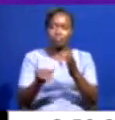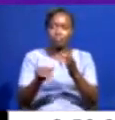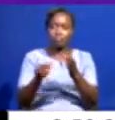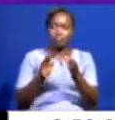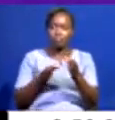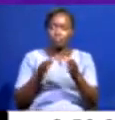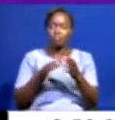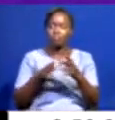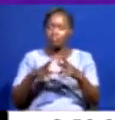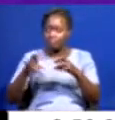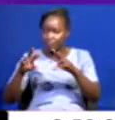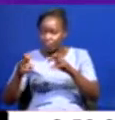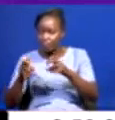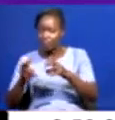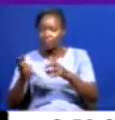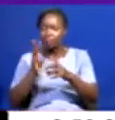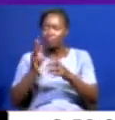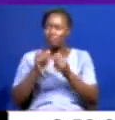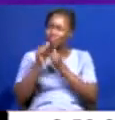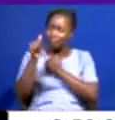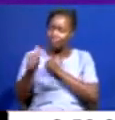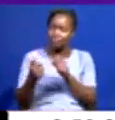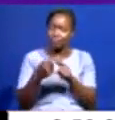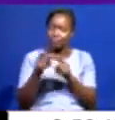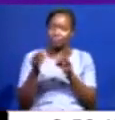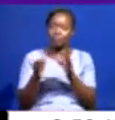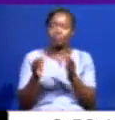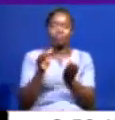anaenda kuchota maji kwenda mbali, lakini wakipata